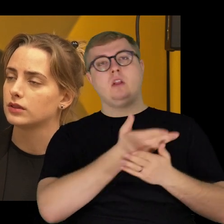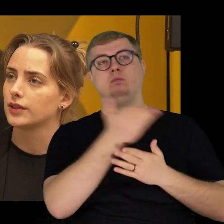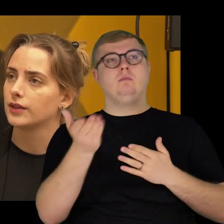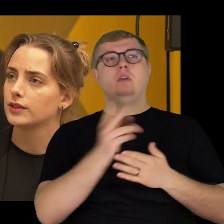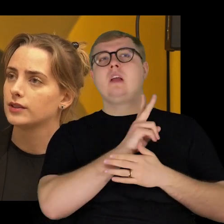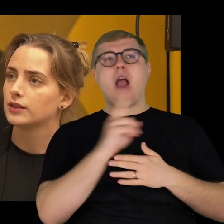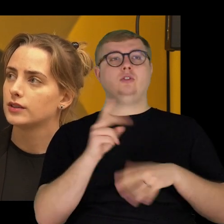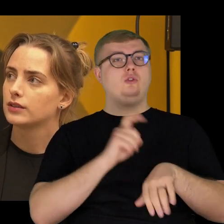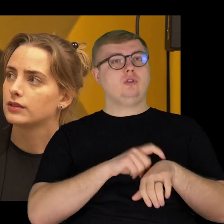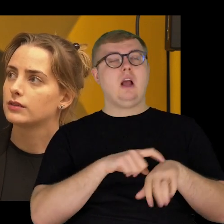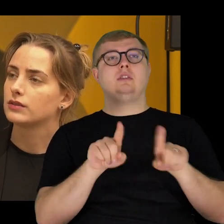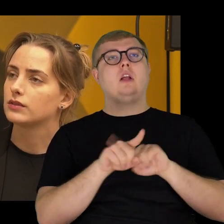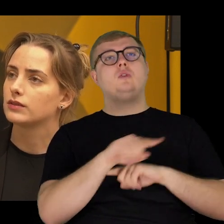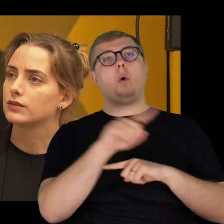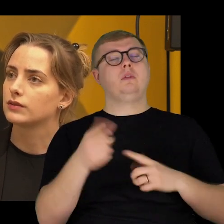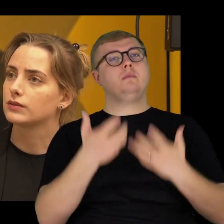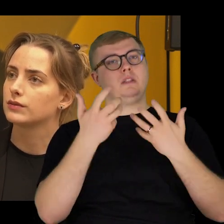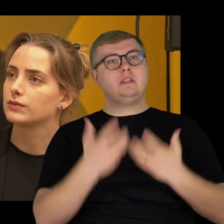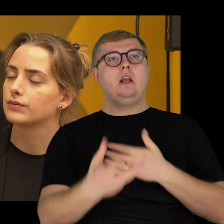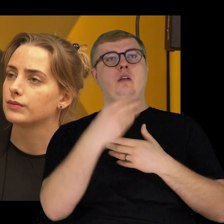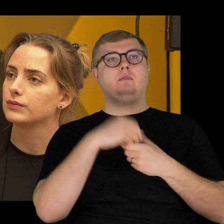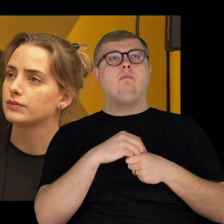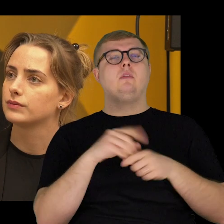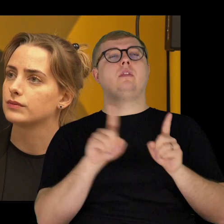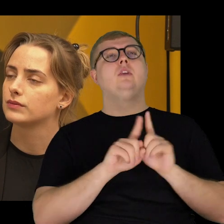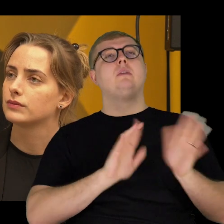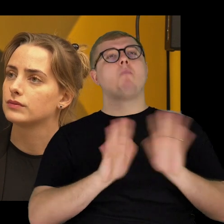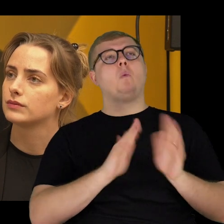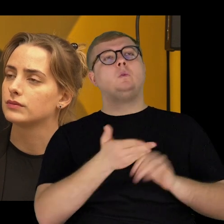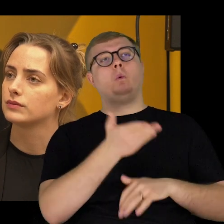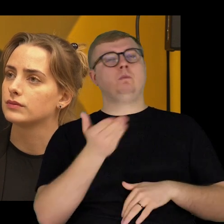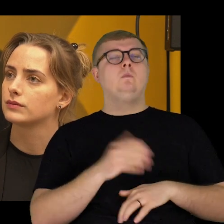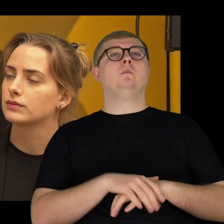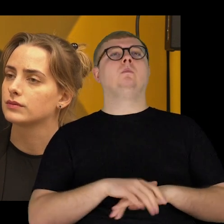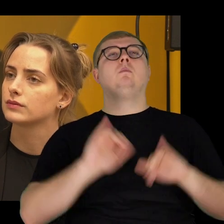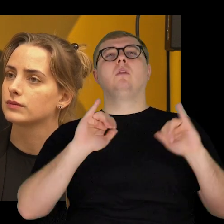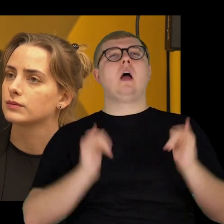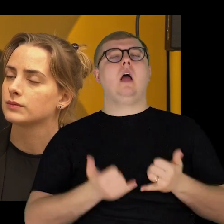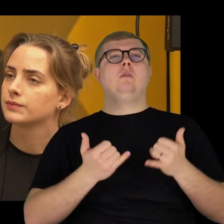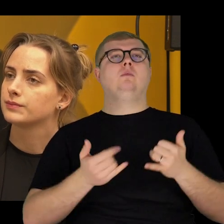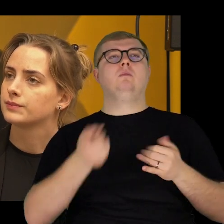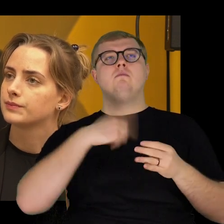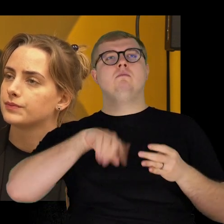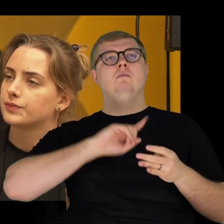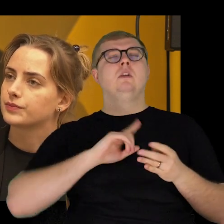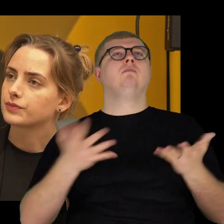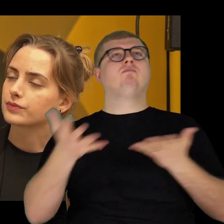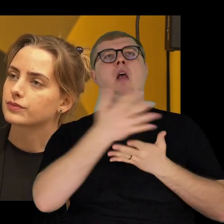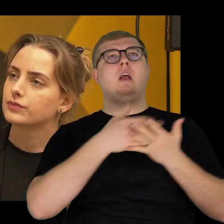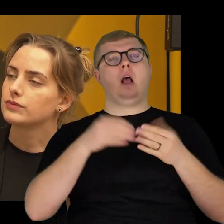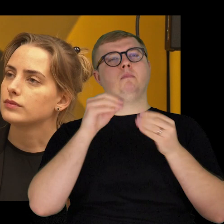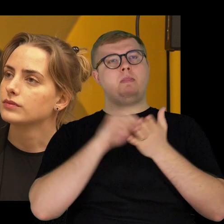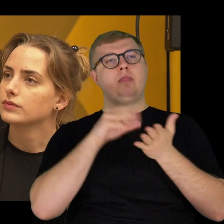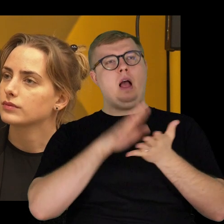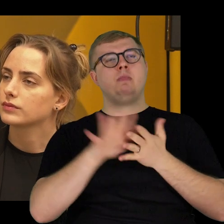time, but it's also like the way that how we collected the data together, and then